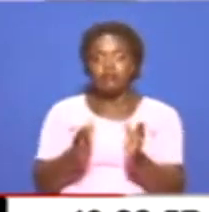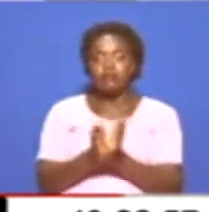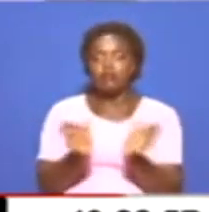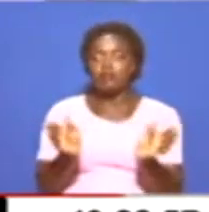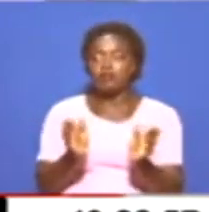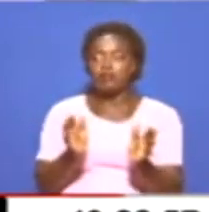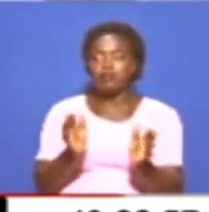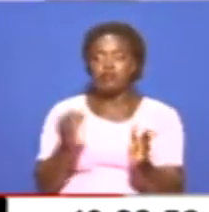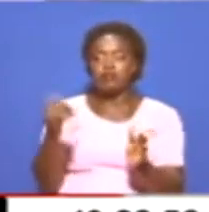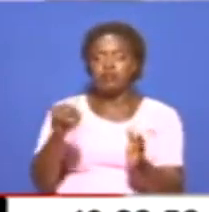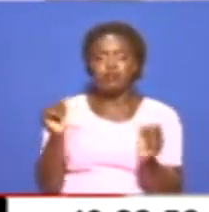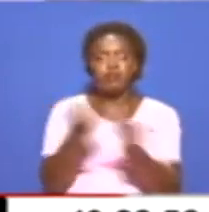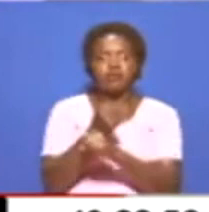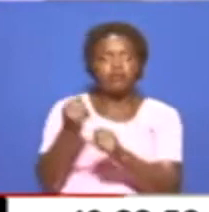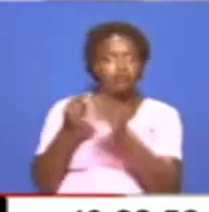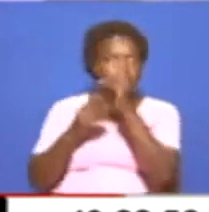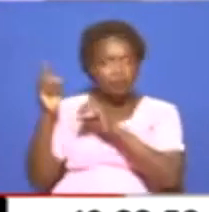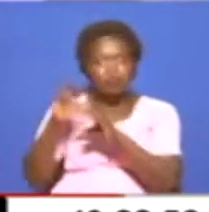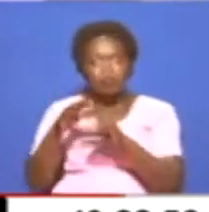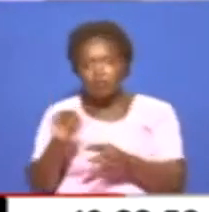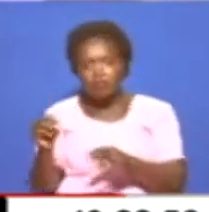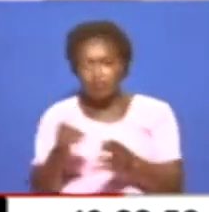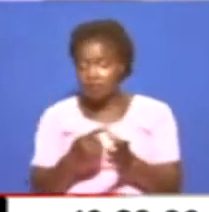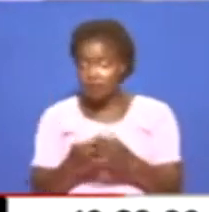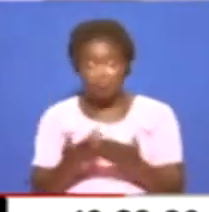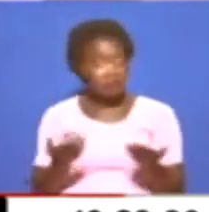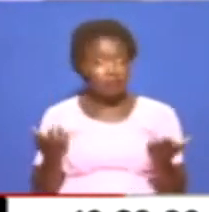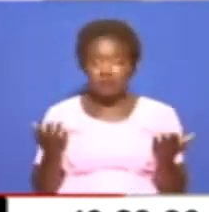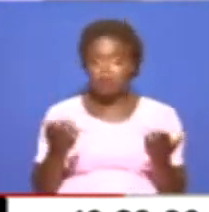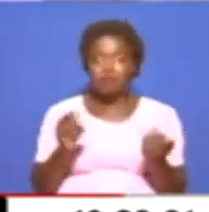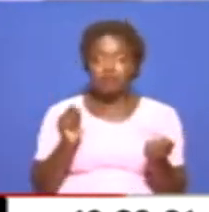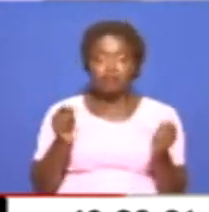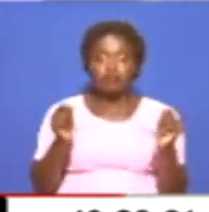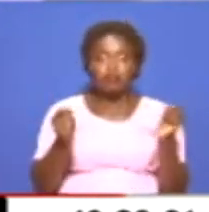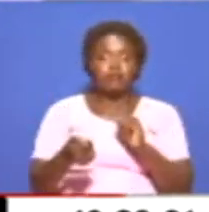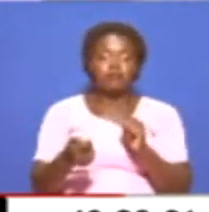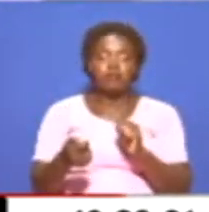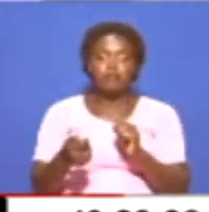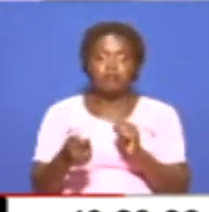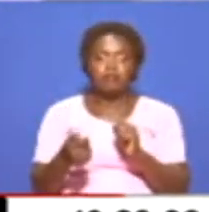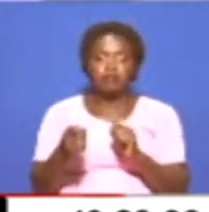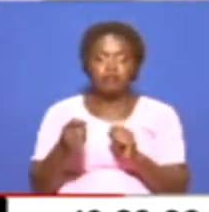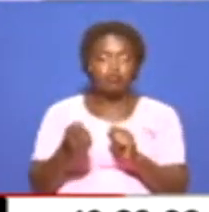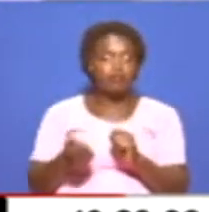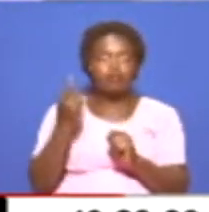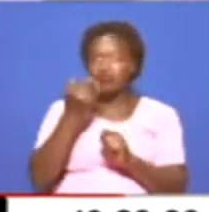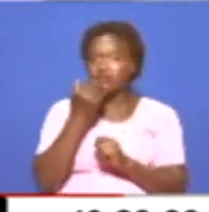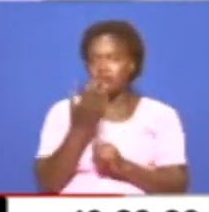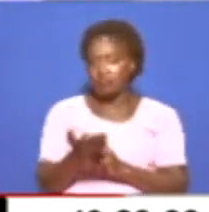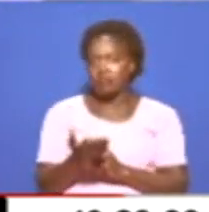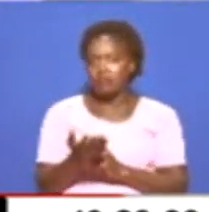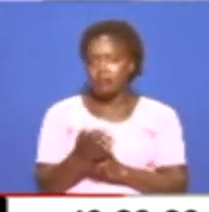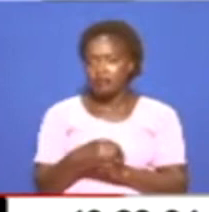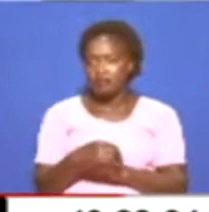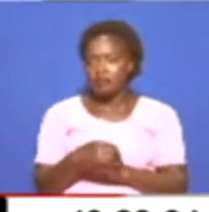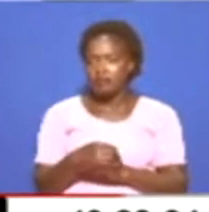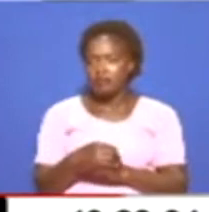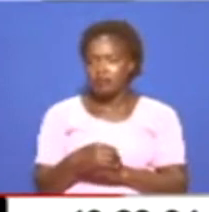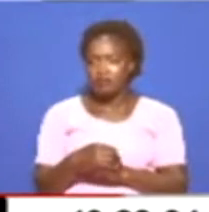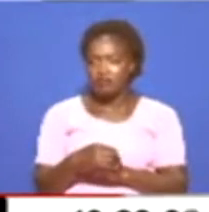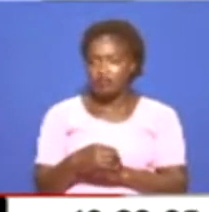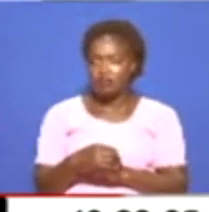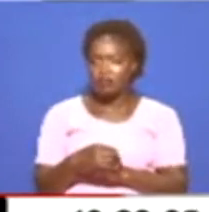cannot rely on them? Yes, yes, yes. So to that extent, the amendment is misunderstood. Mm-hmm. It is